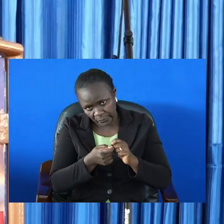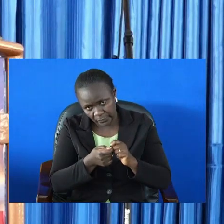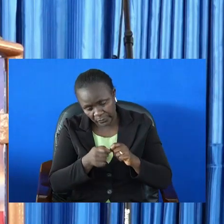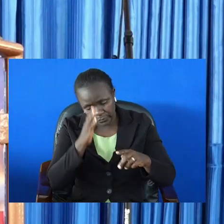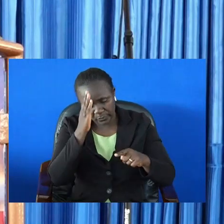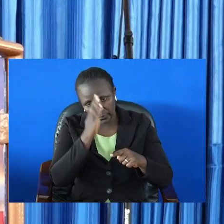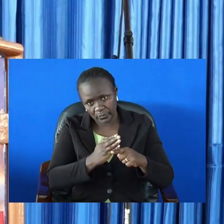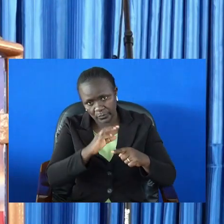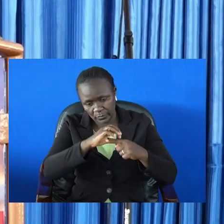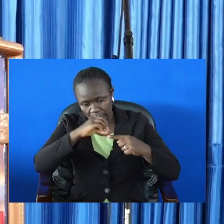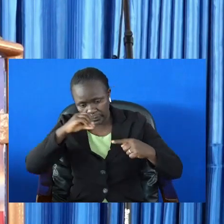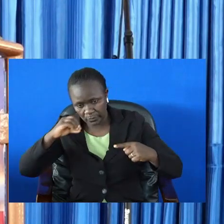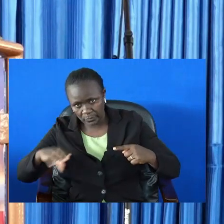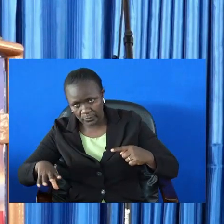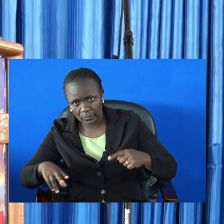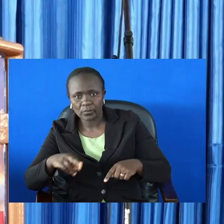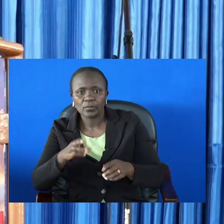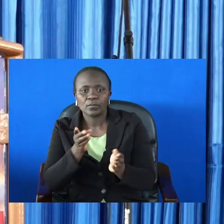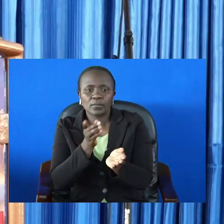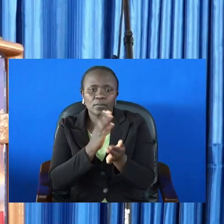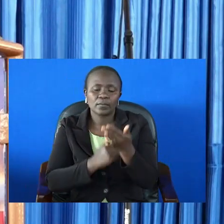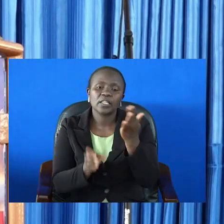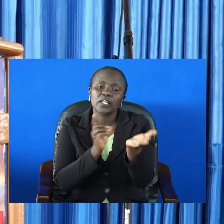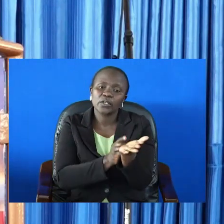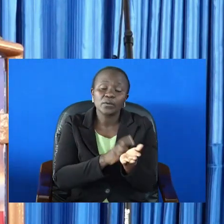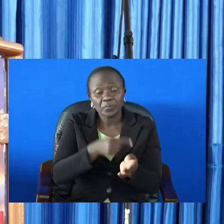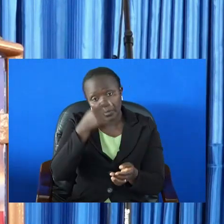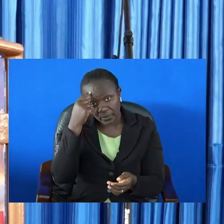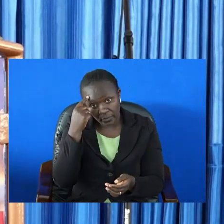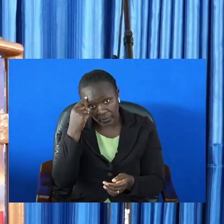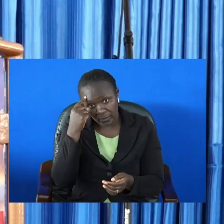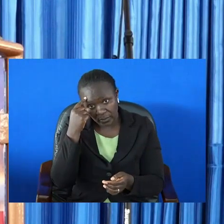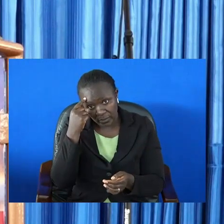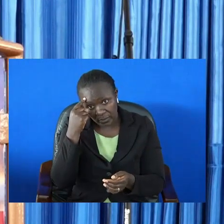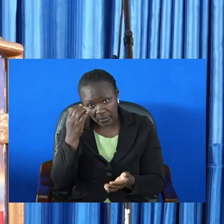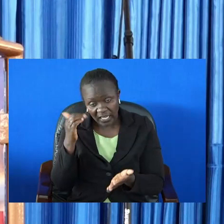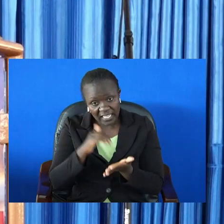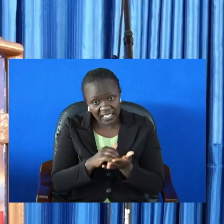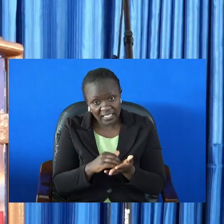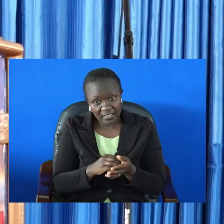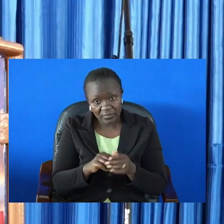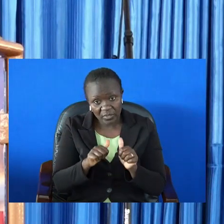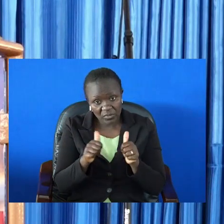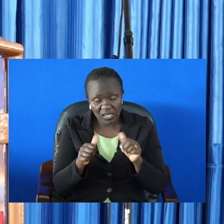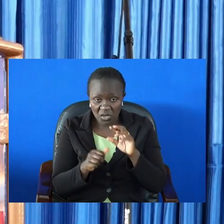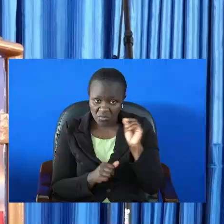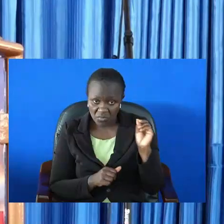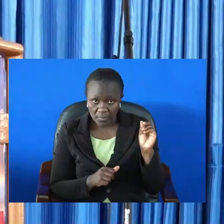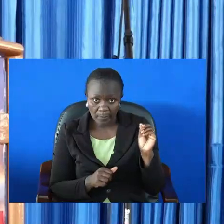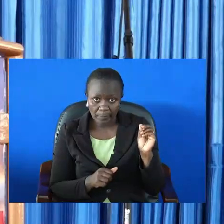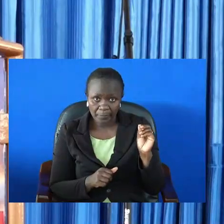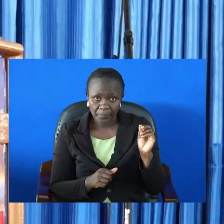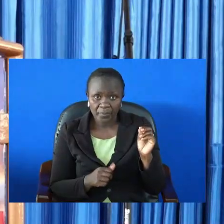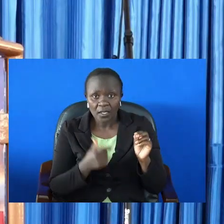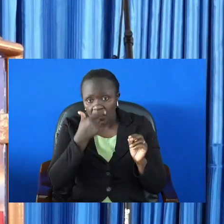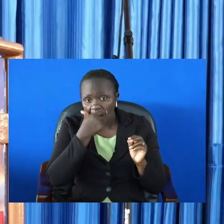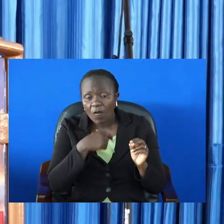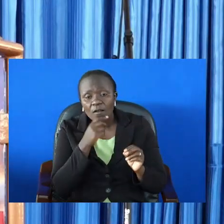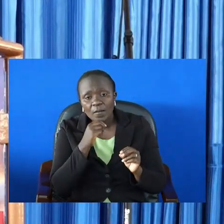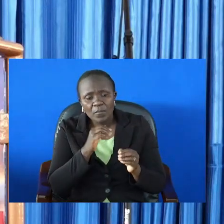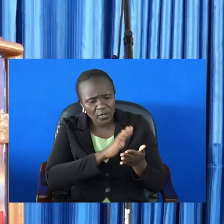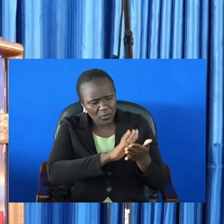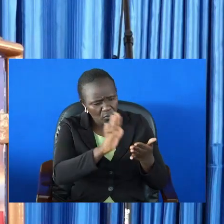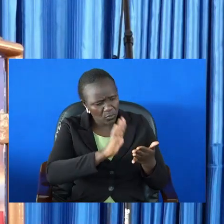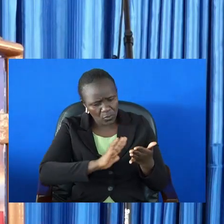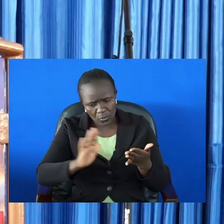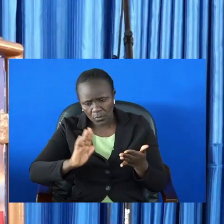chopped out by the doctor because it could not recover again. And when the mzee came and washed that